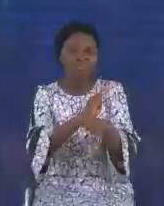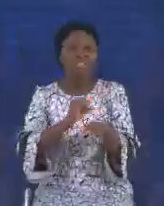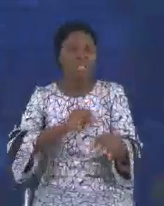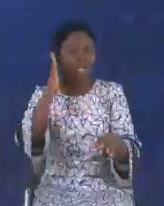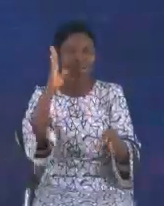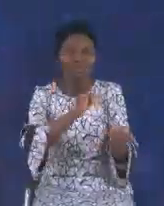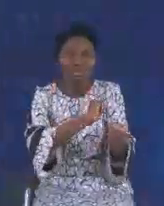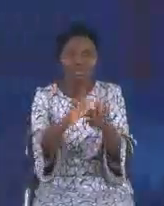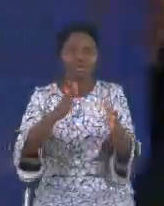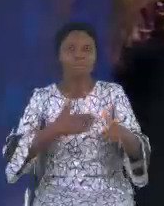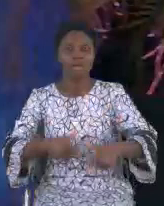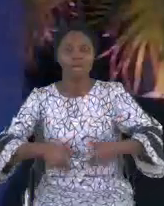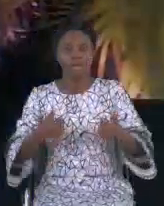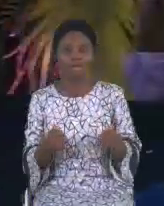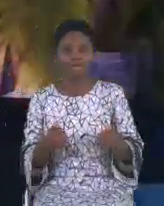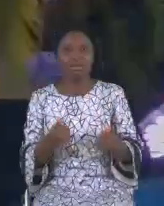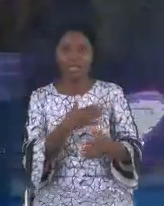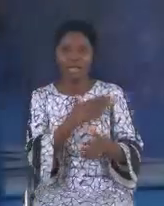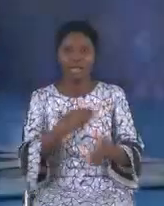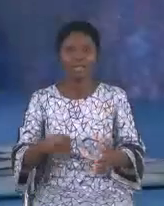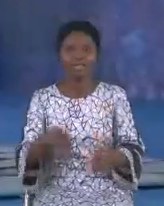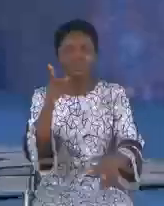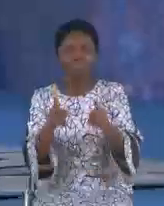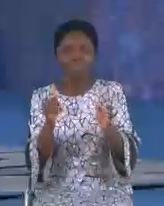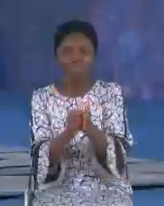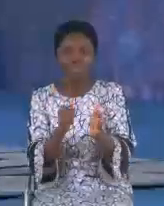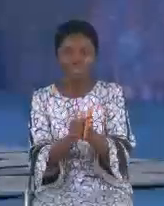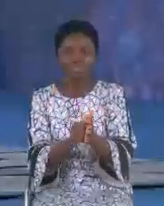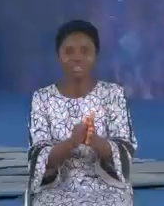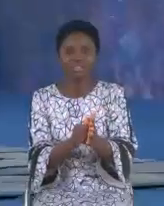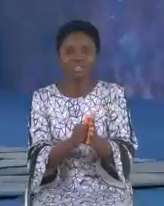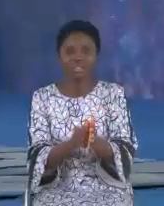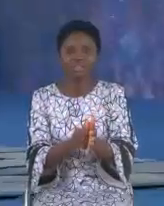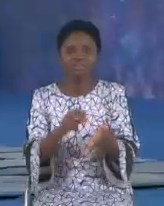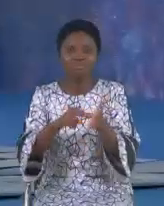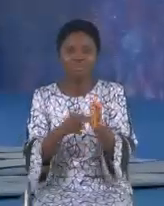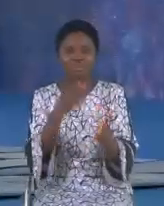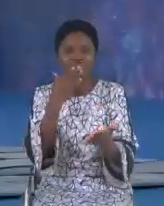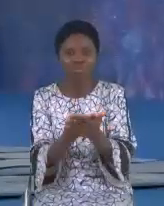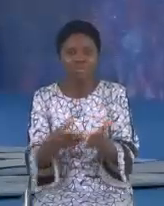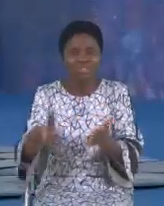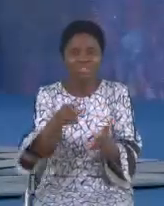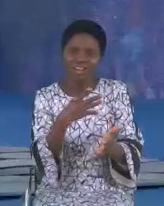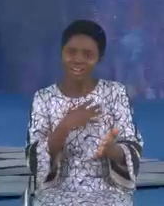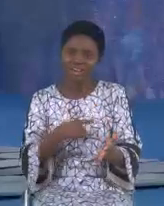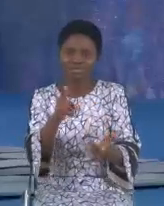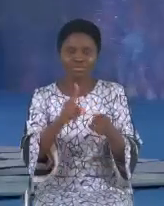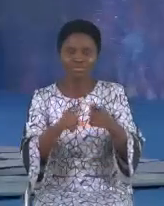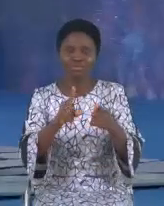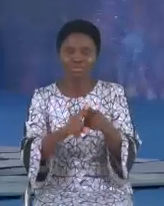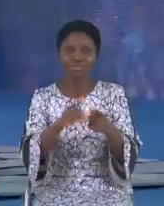And people that meant good and they wanted you to be a straight person and a good person,